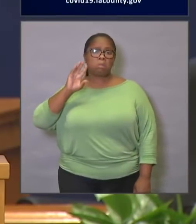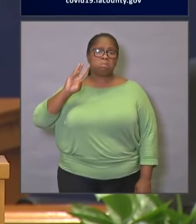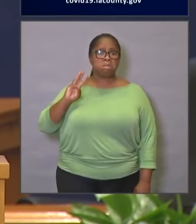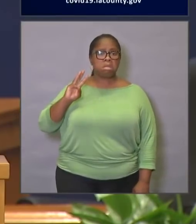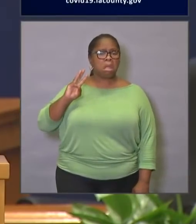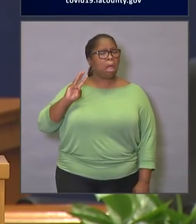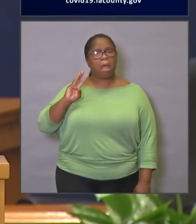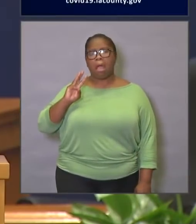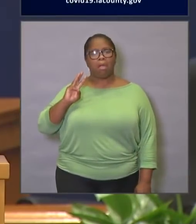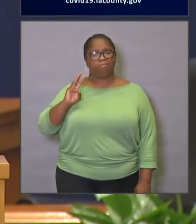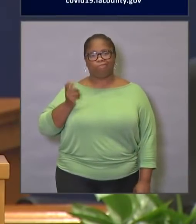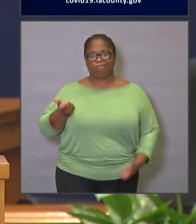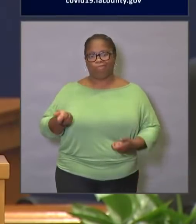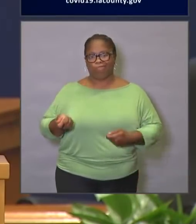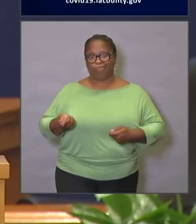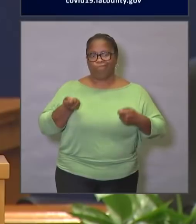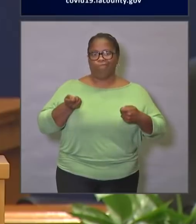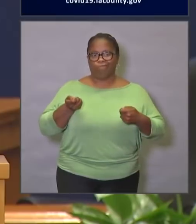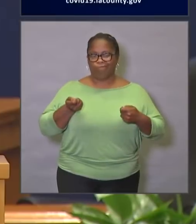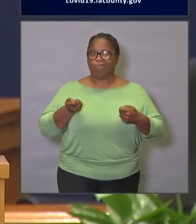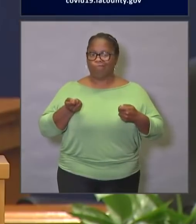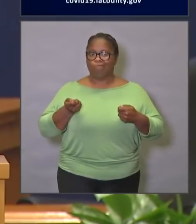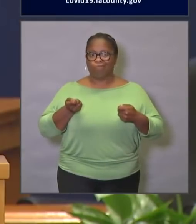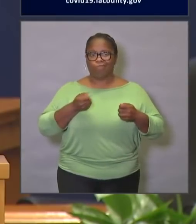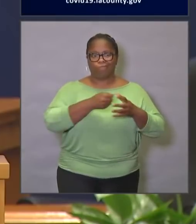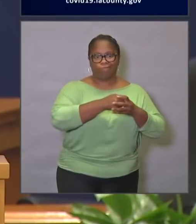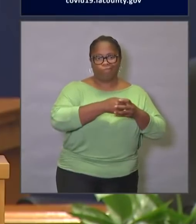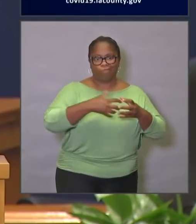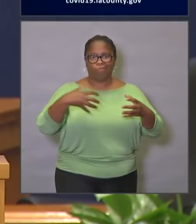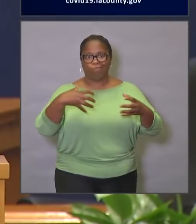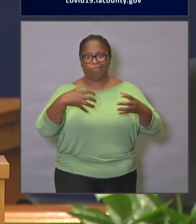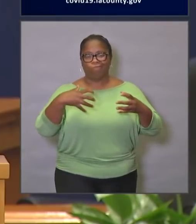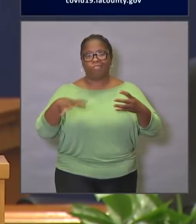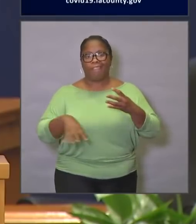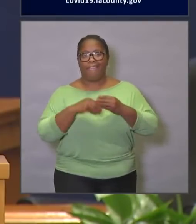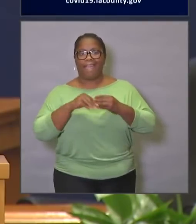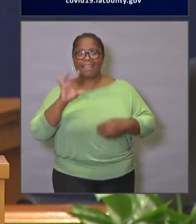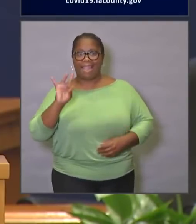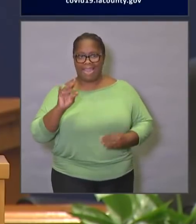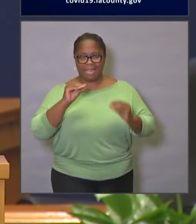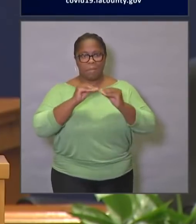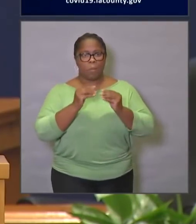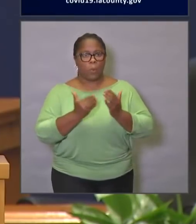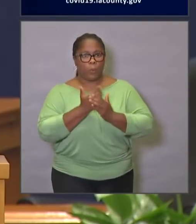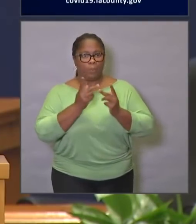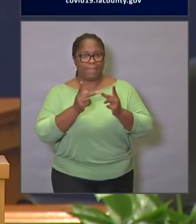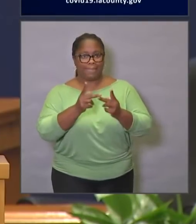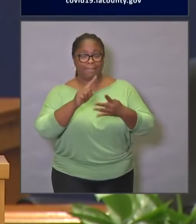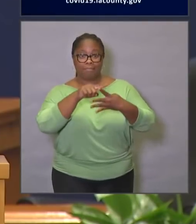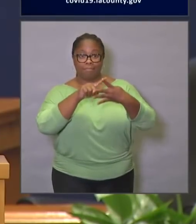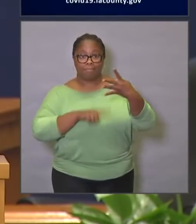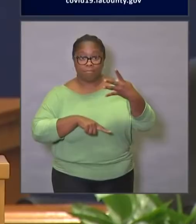we've adjusted the capacity at some of the sites and have chosen to add 8 instead. These 4